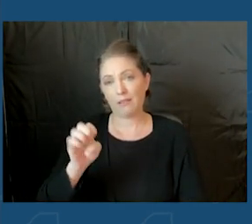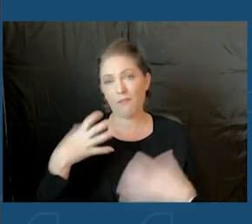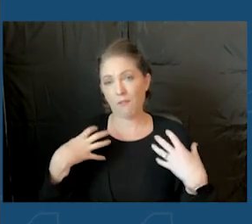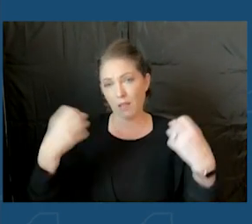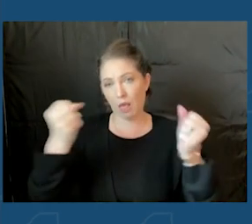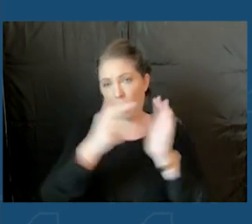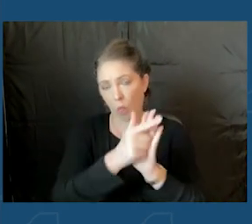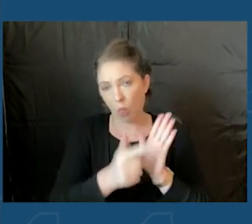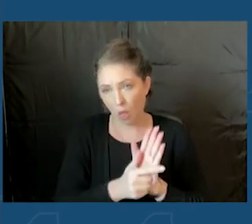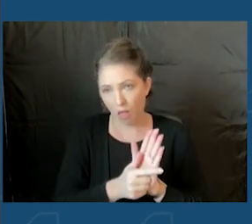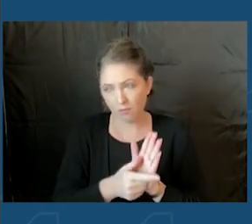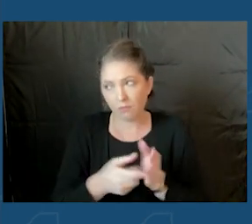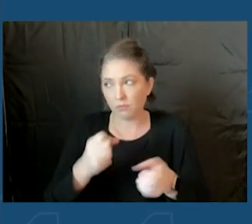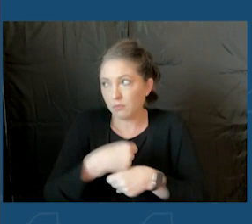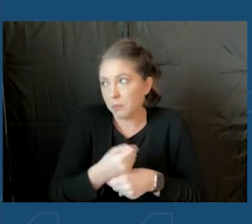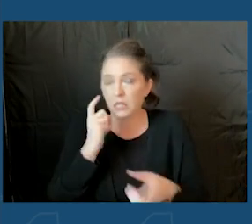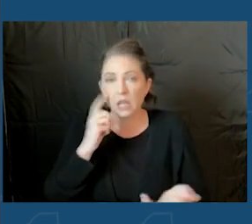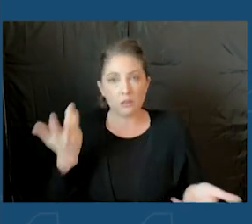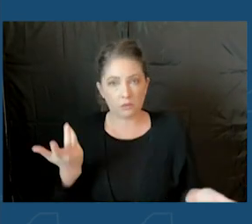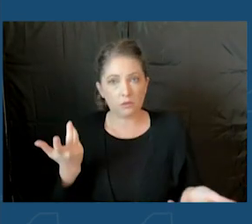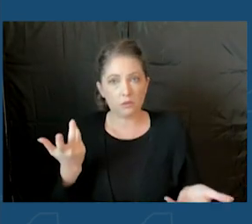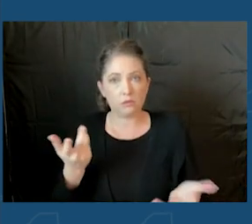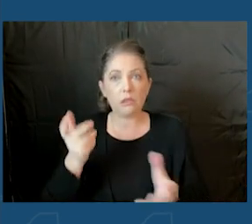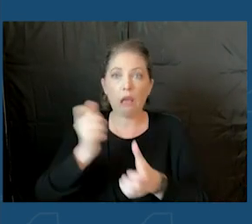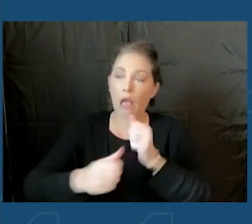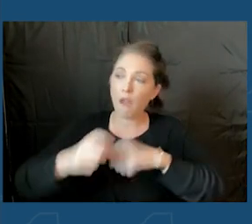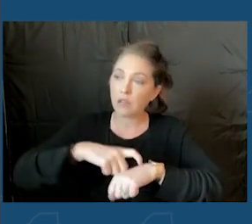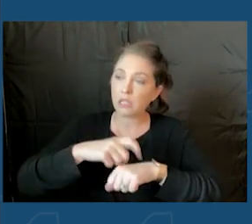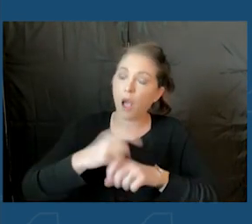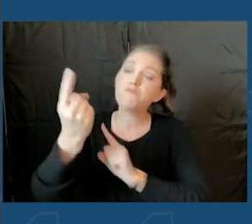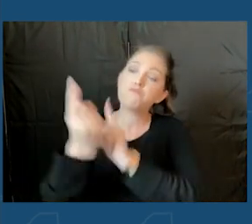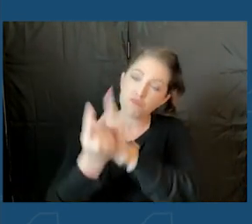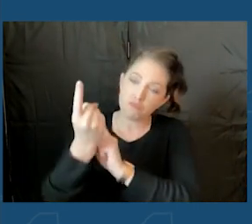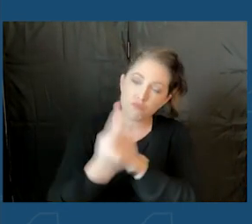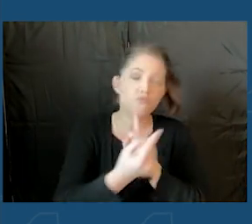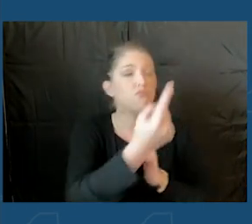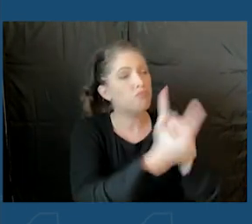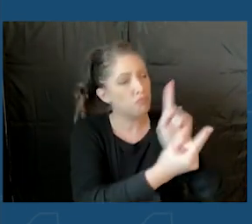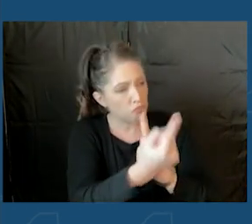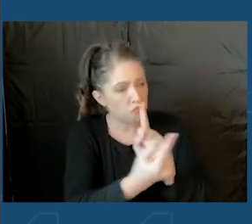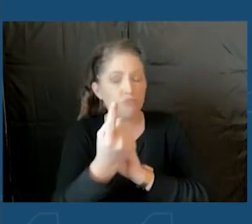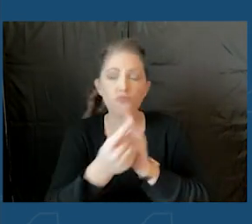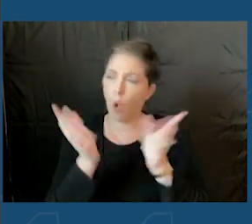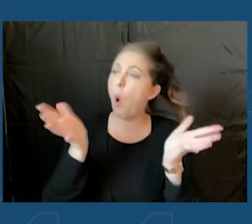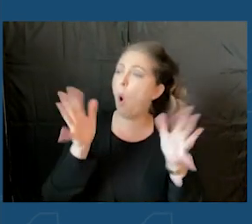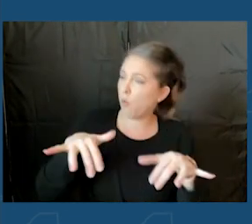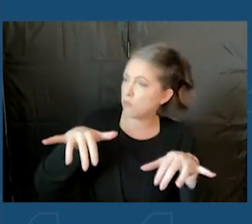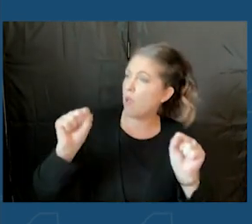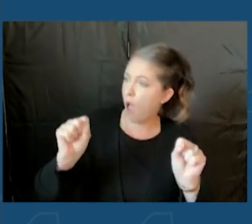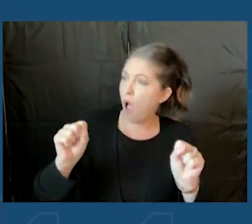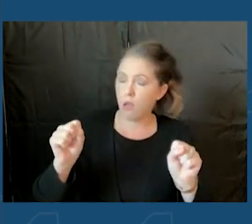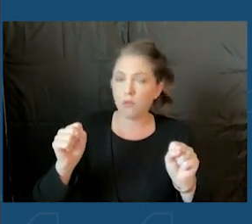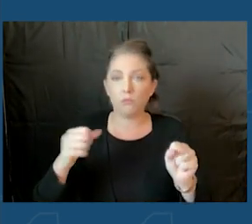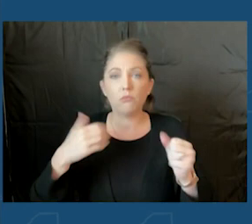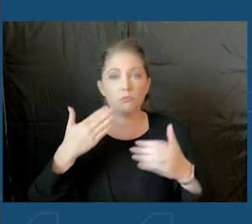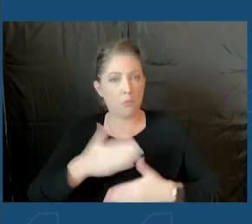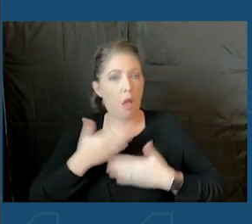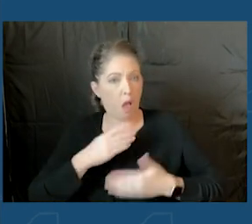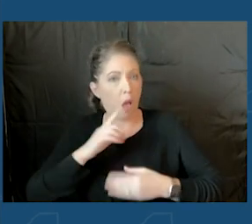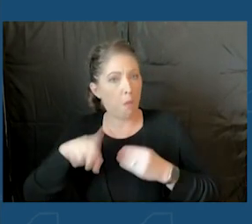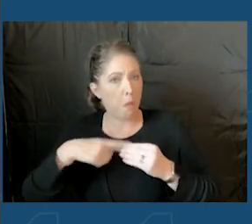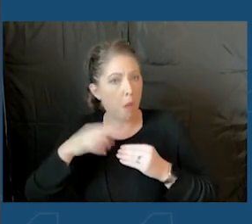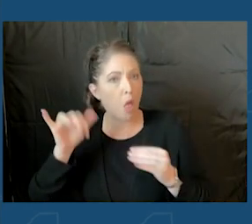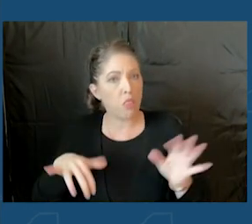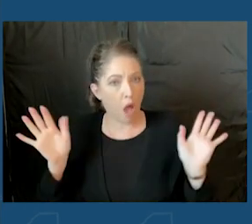And every time one-on-one I talked to somebody, they'd say, oh yeah, well, is that so? They were happy about the fact that we predated